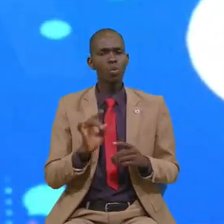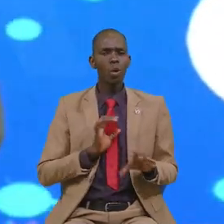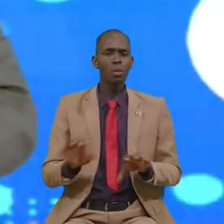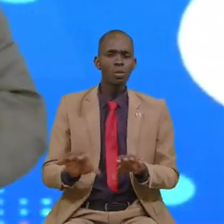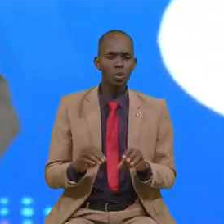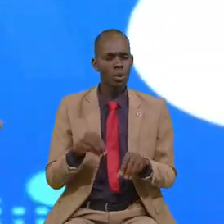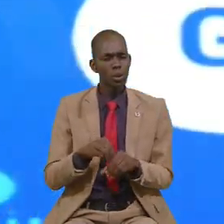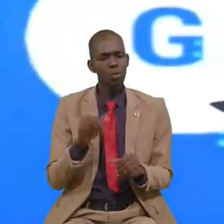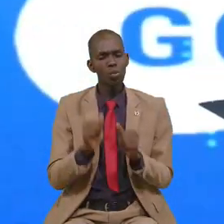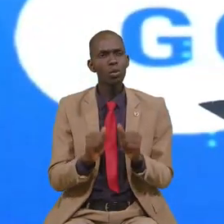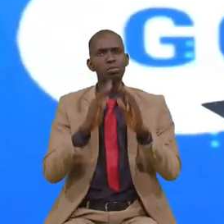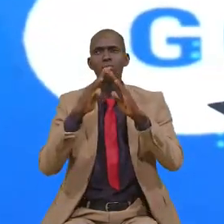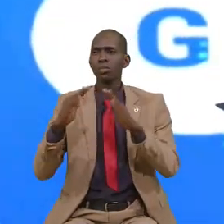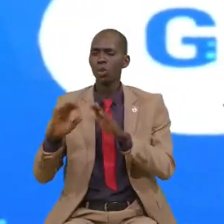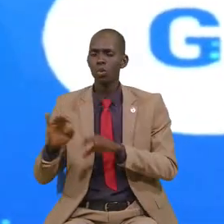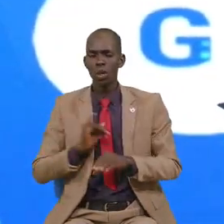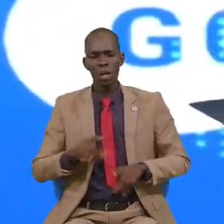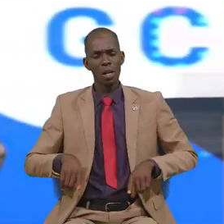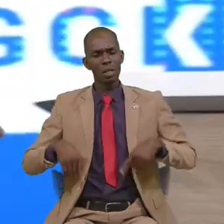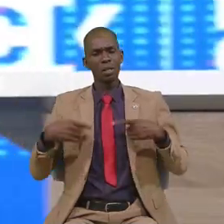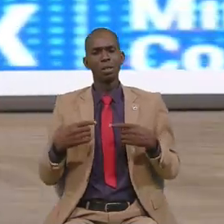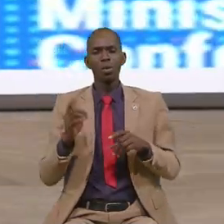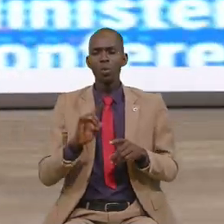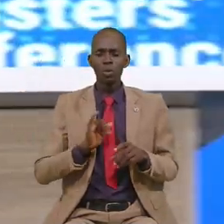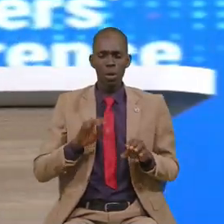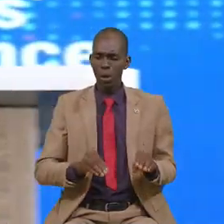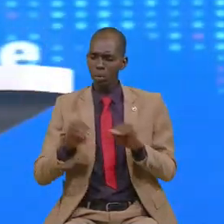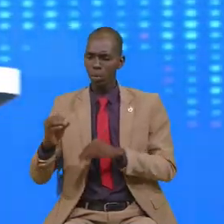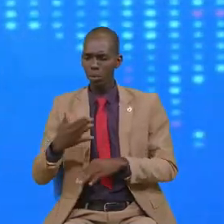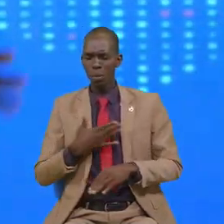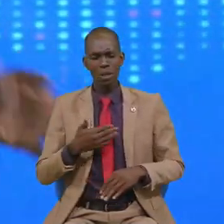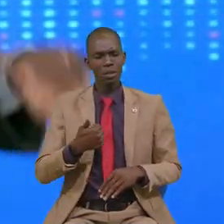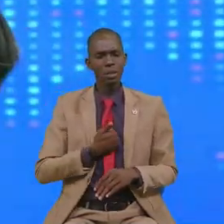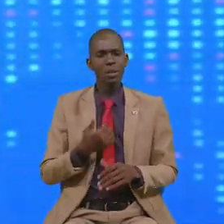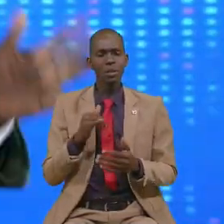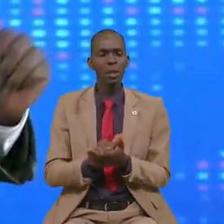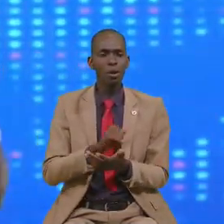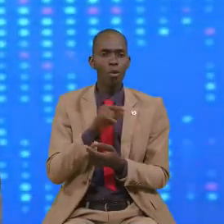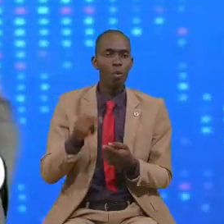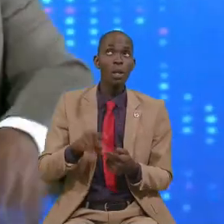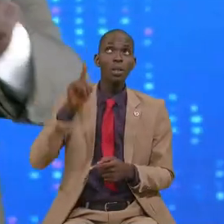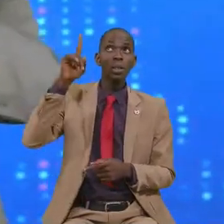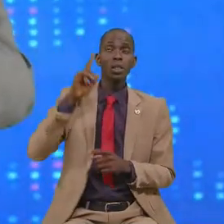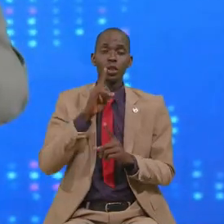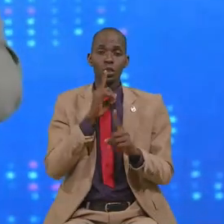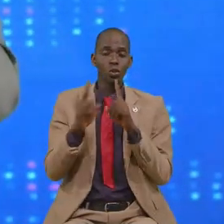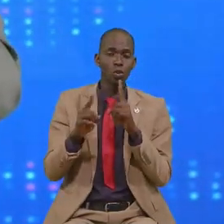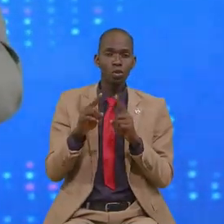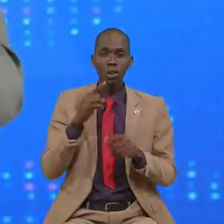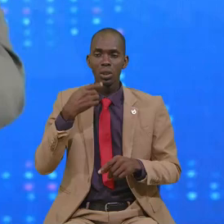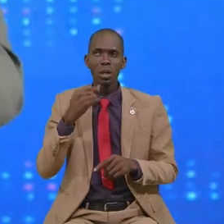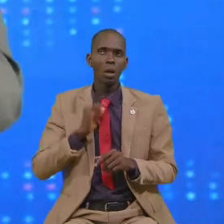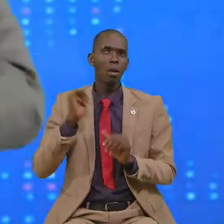I live? How do I position myself that when he speaks, I can hear?